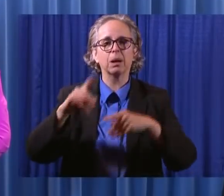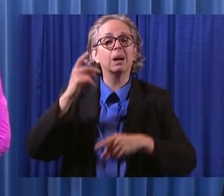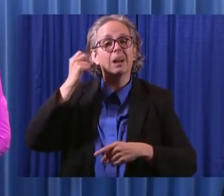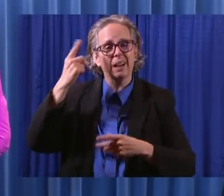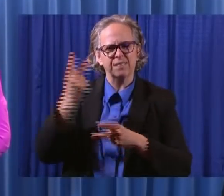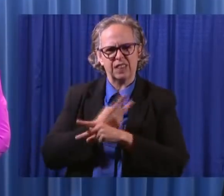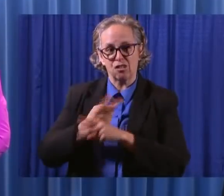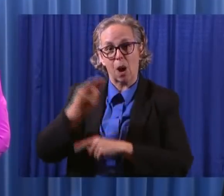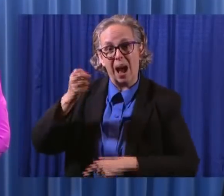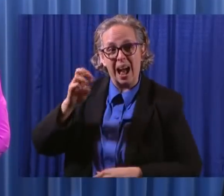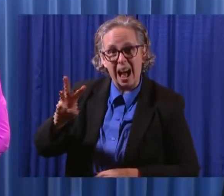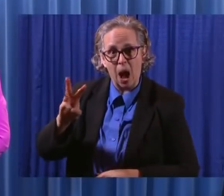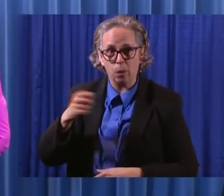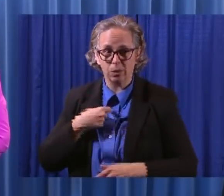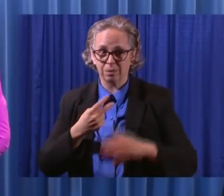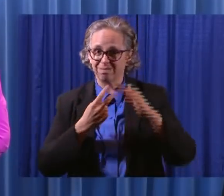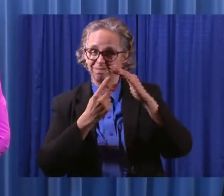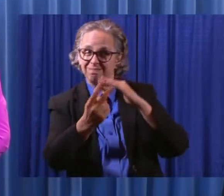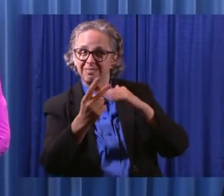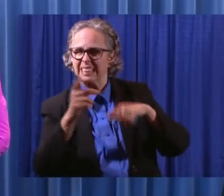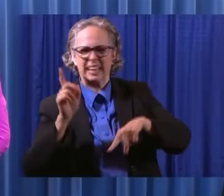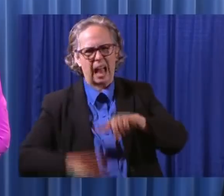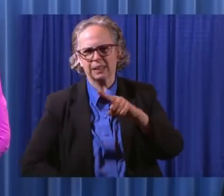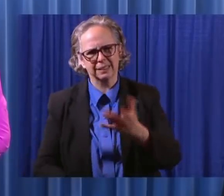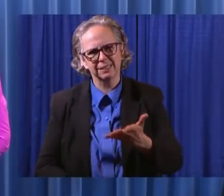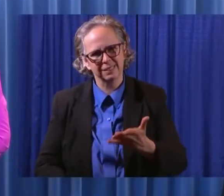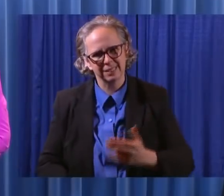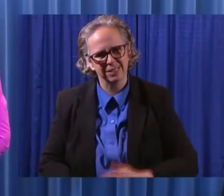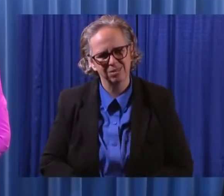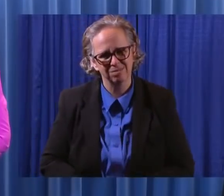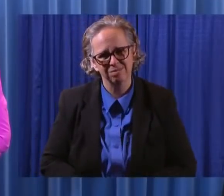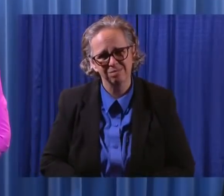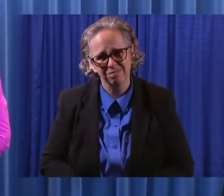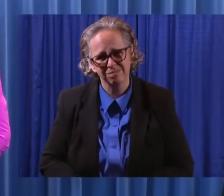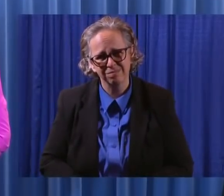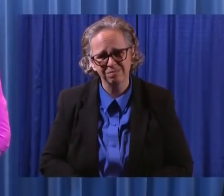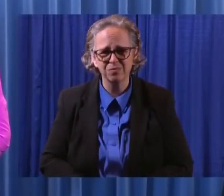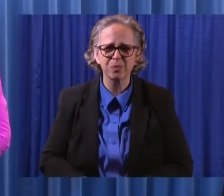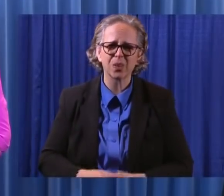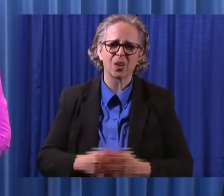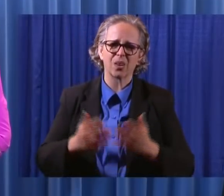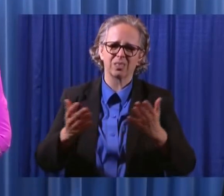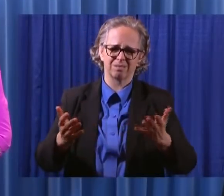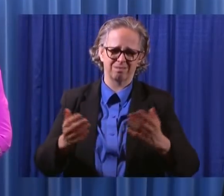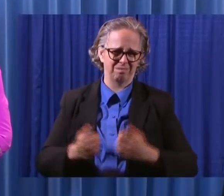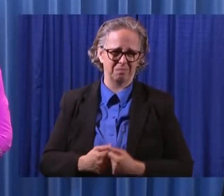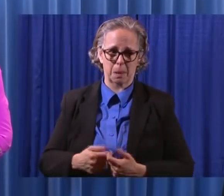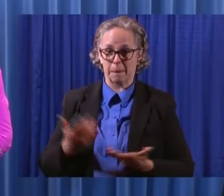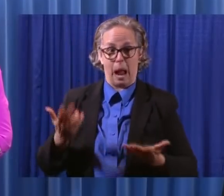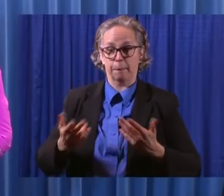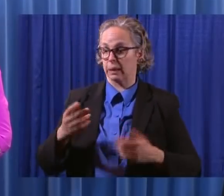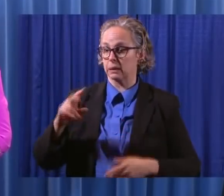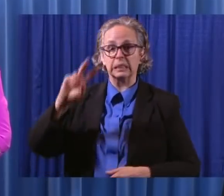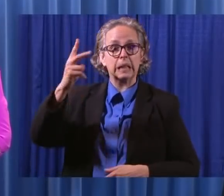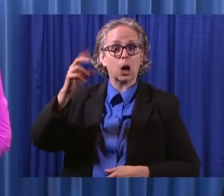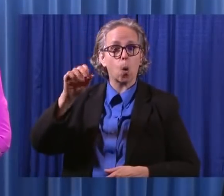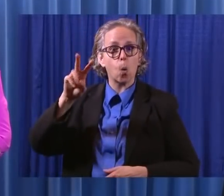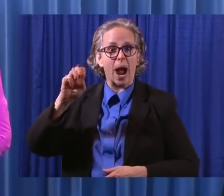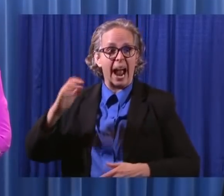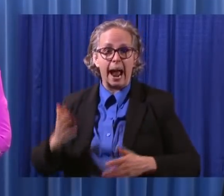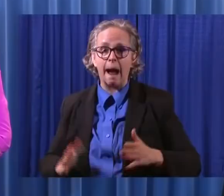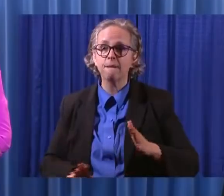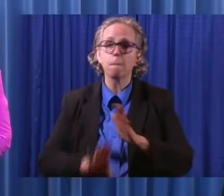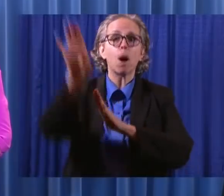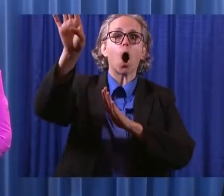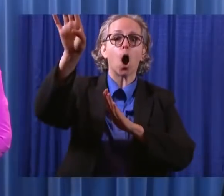what the future brings as far as what this virus is going to do, whether there's a second wave or what happens. So